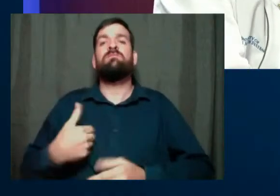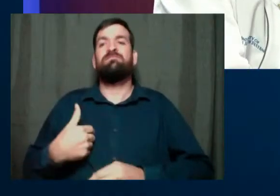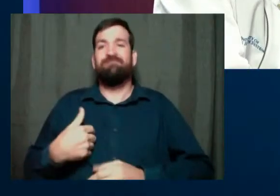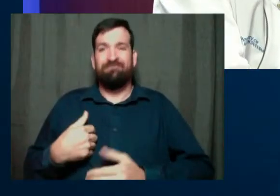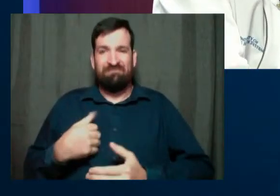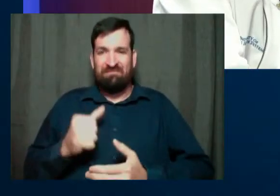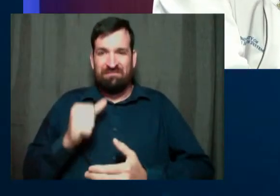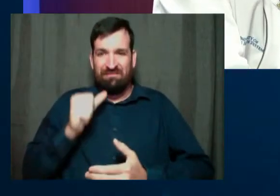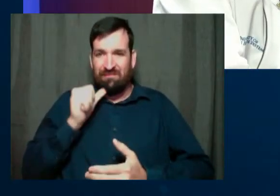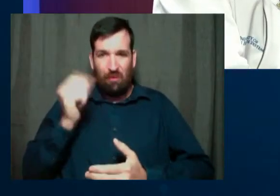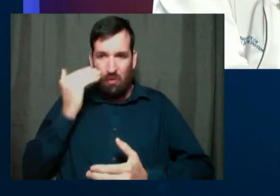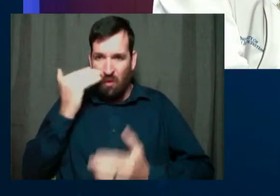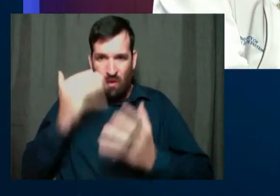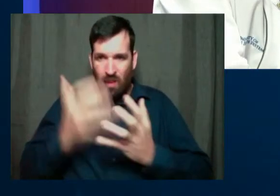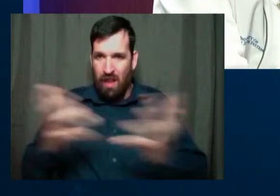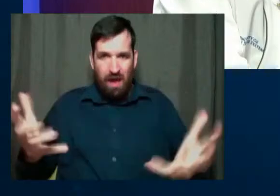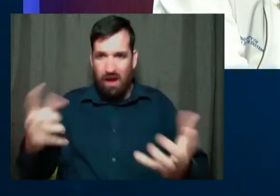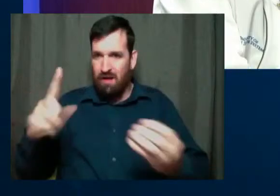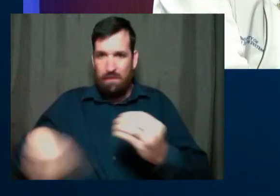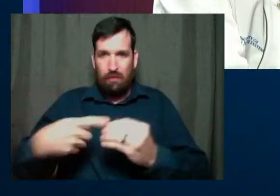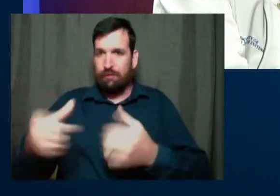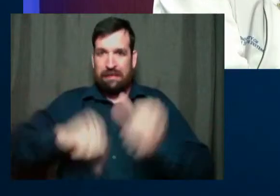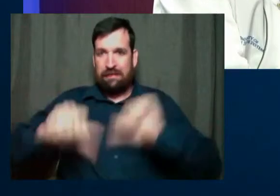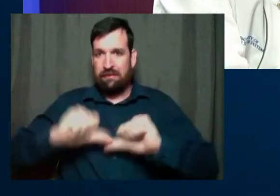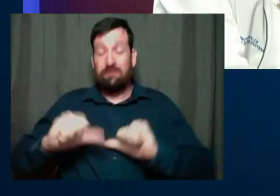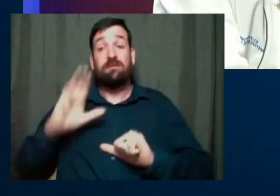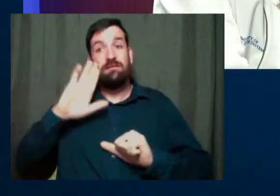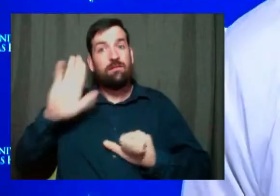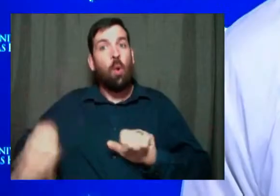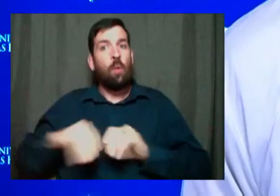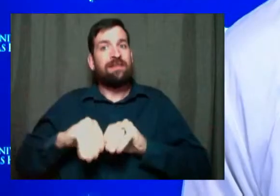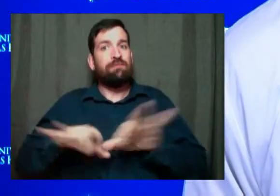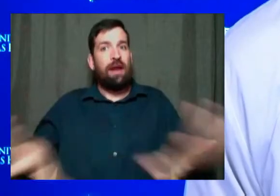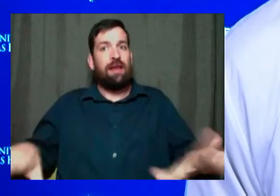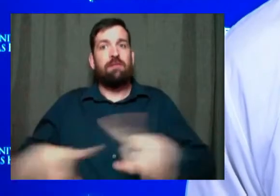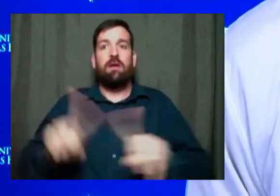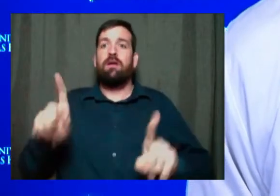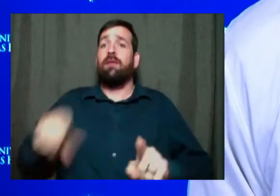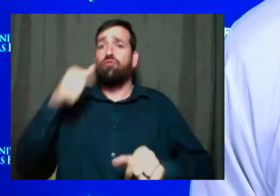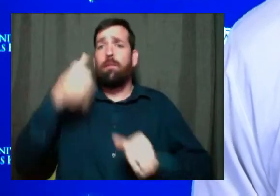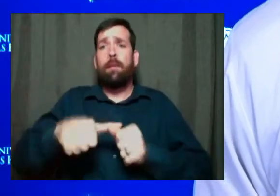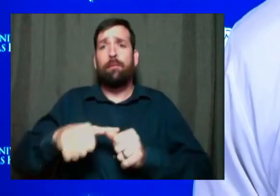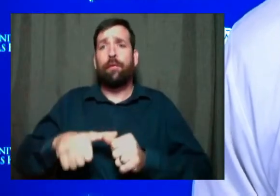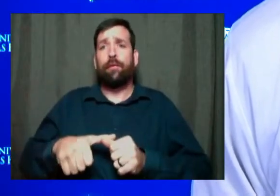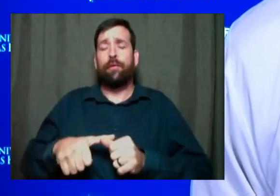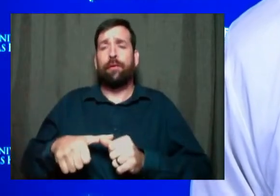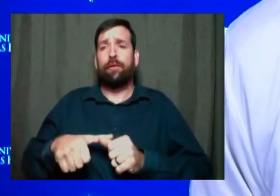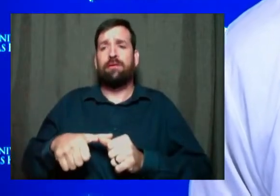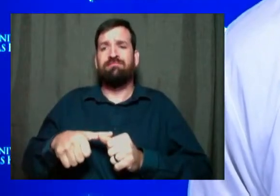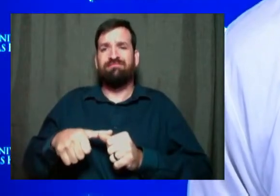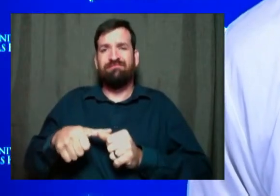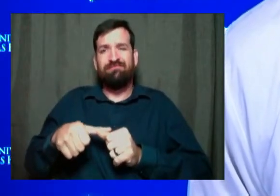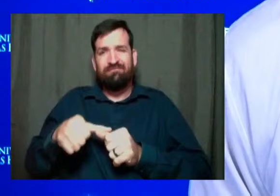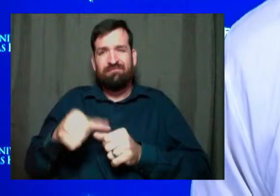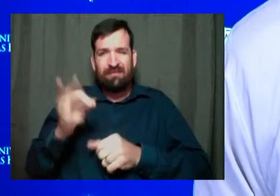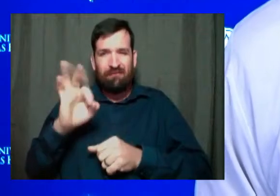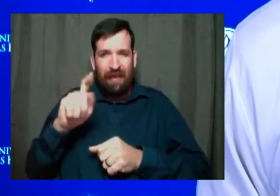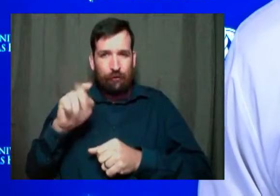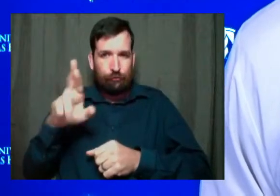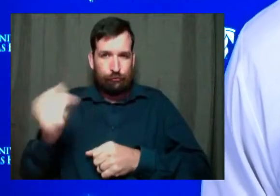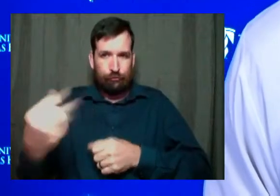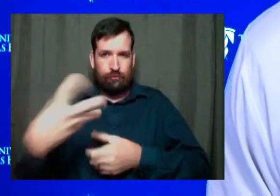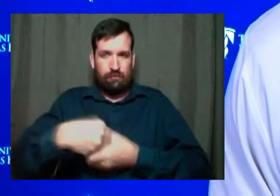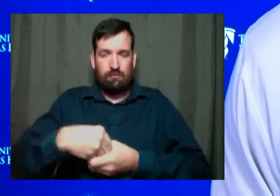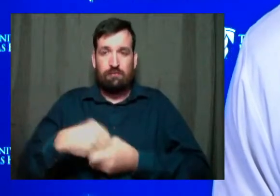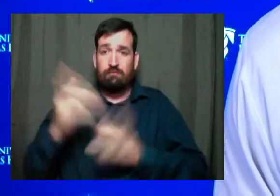science, and we know that it is spreading, but I think we have to remember the epidemiologic factors in that. Are people just gathering more? Are they